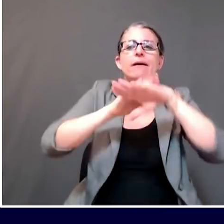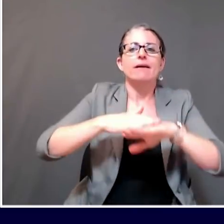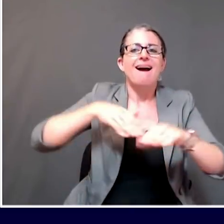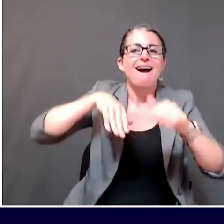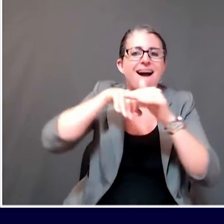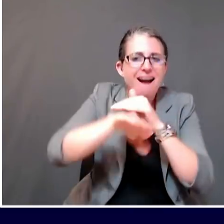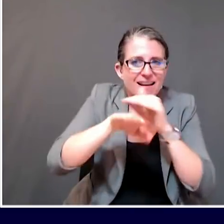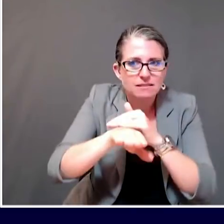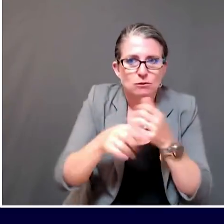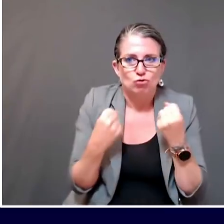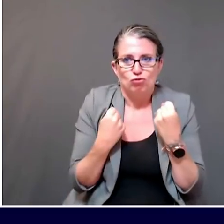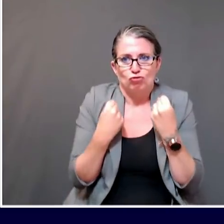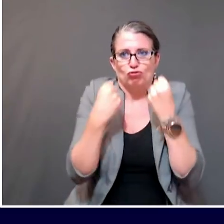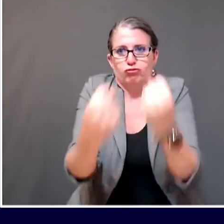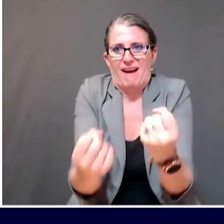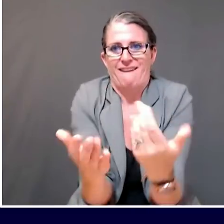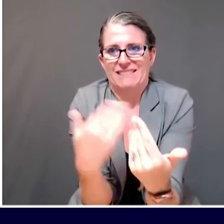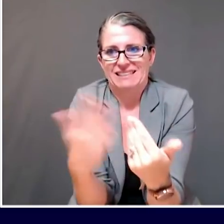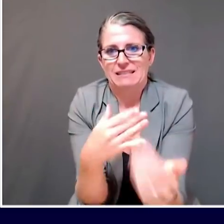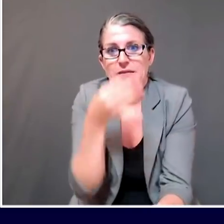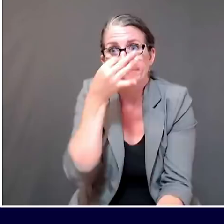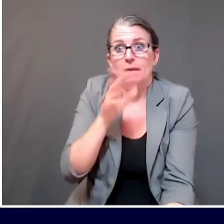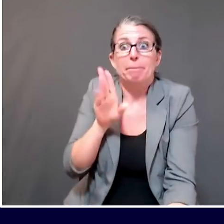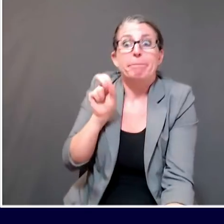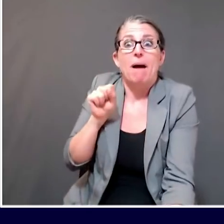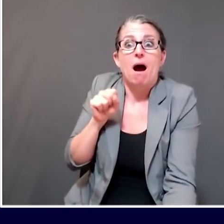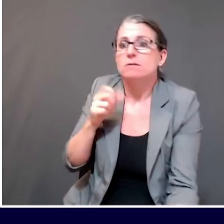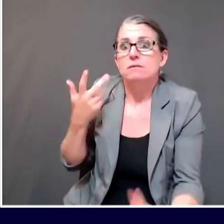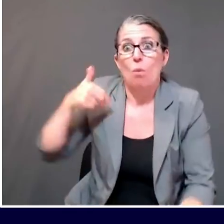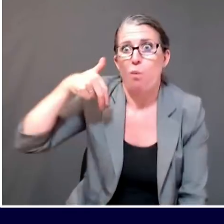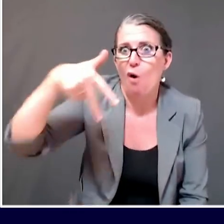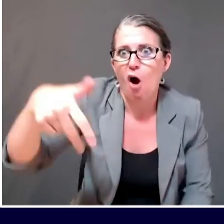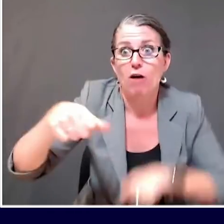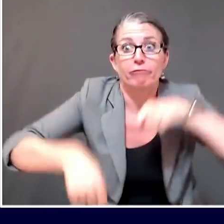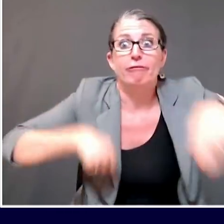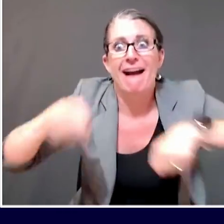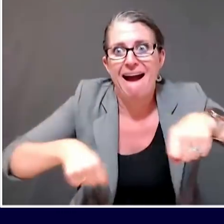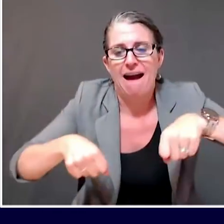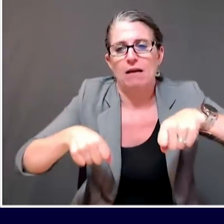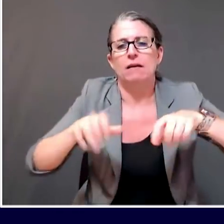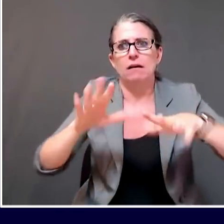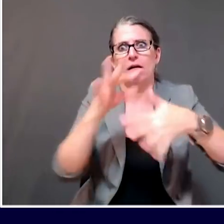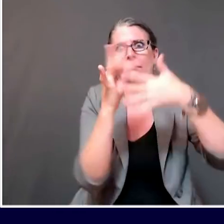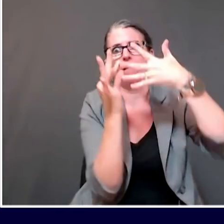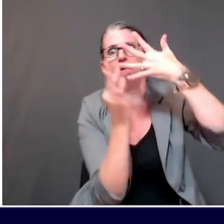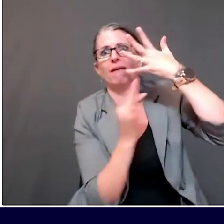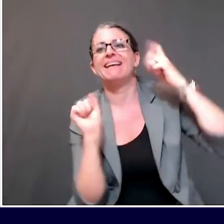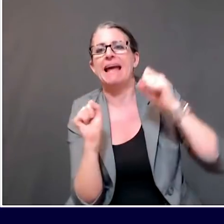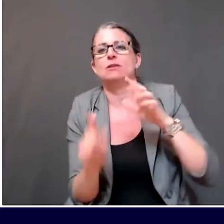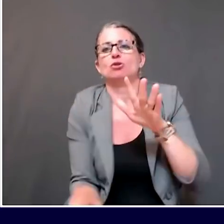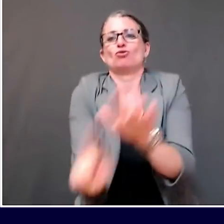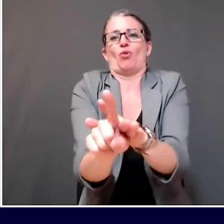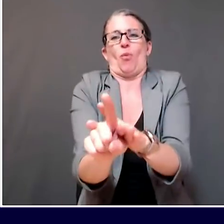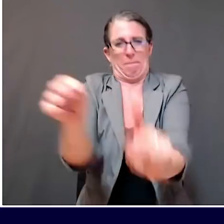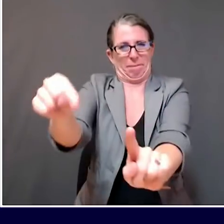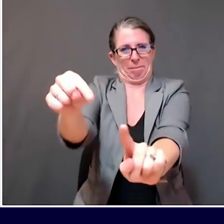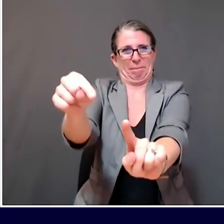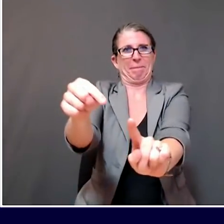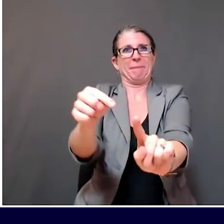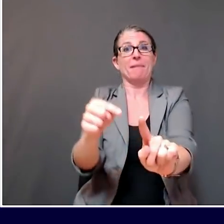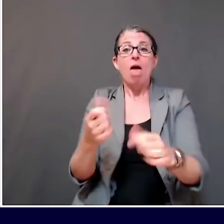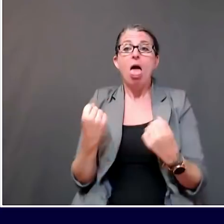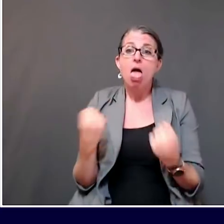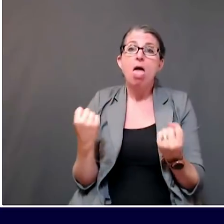Still others think that they need to train some more staff to be able to collect specimens for COVID-19, but also generally. So we wanted